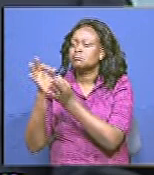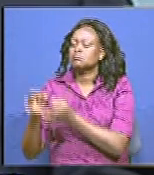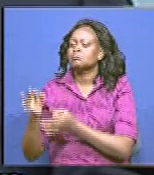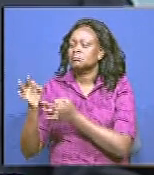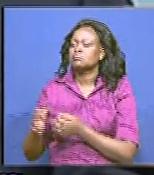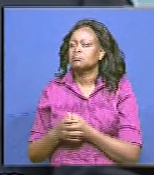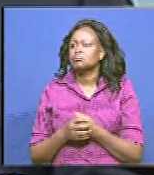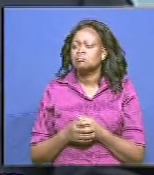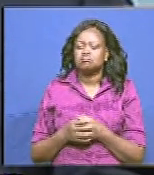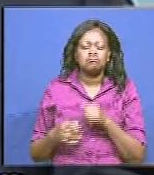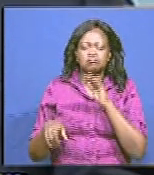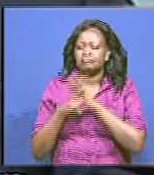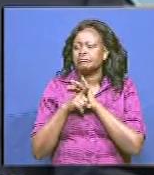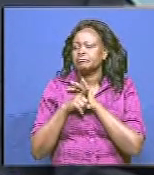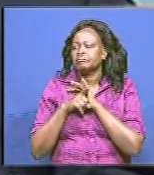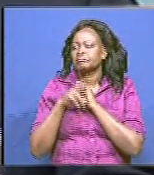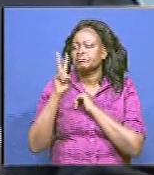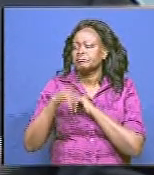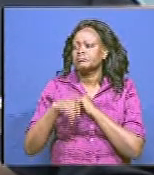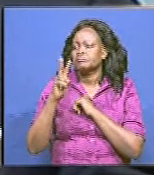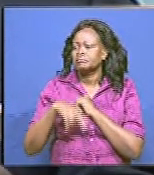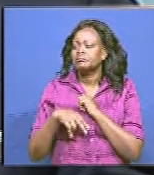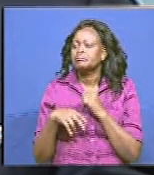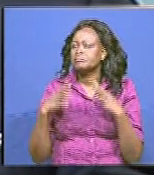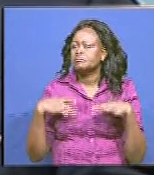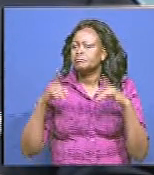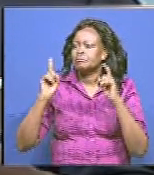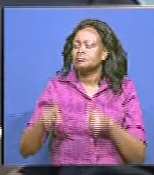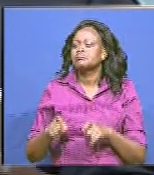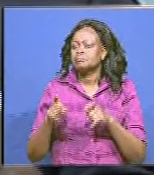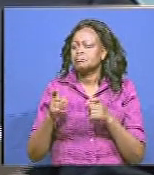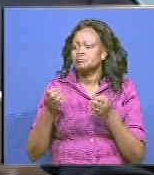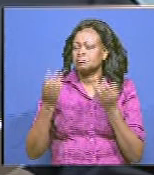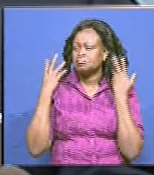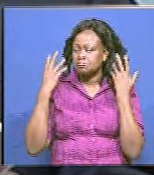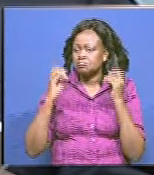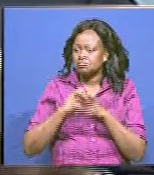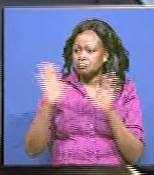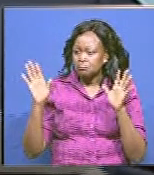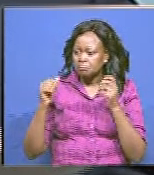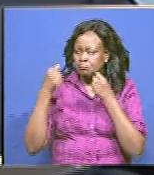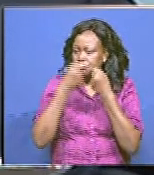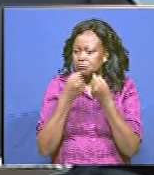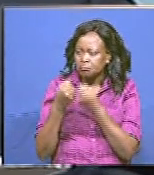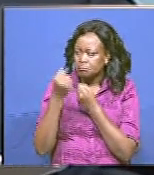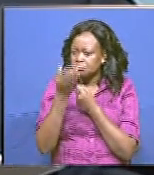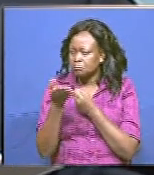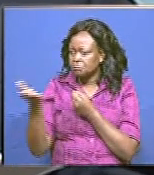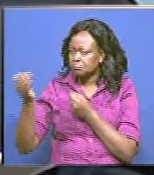negative, yes. That's a very negative perception. People should look at what are the challenges out there in